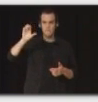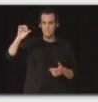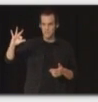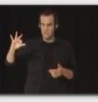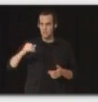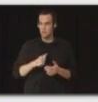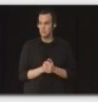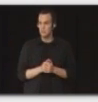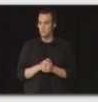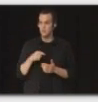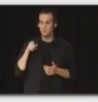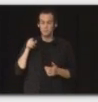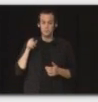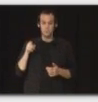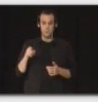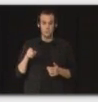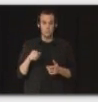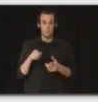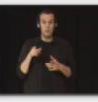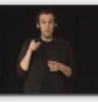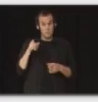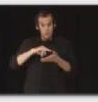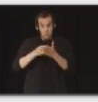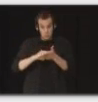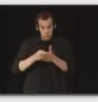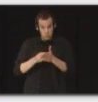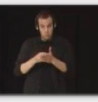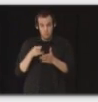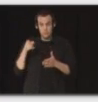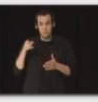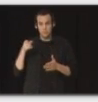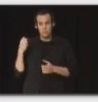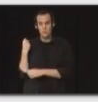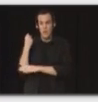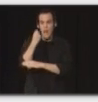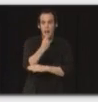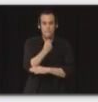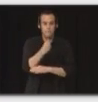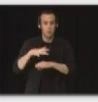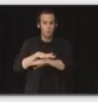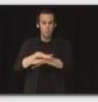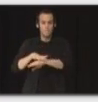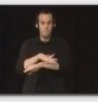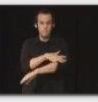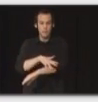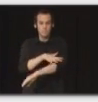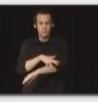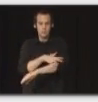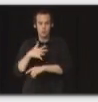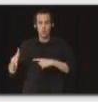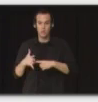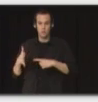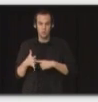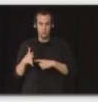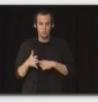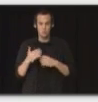roundtable moderated by Marisa Torres, our technical director. And that project has been funded by the Ministry of